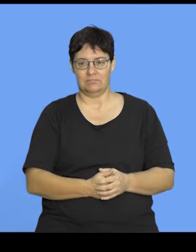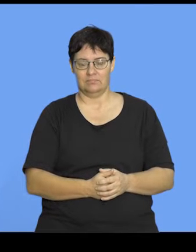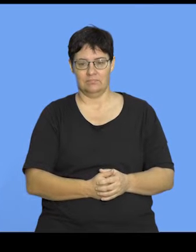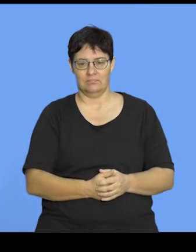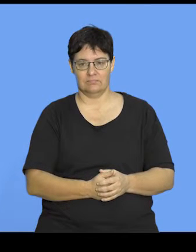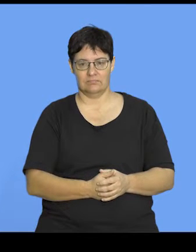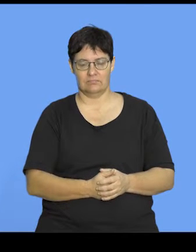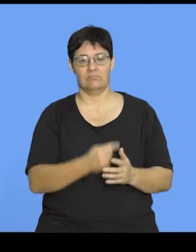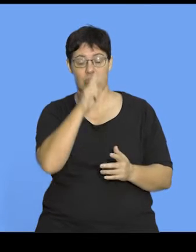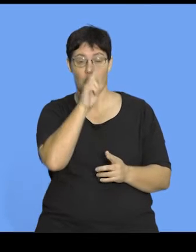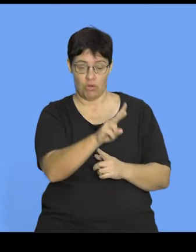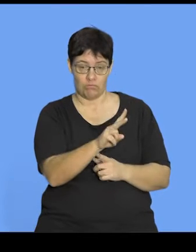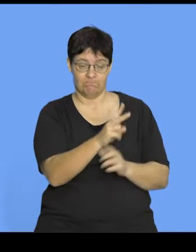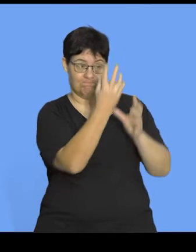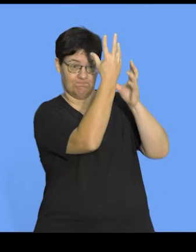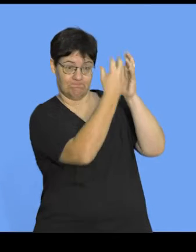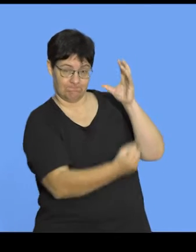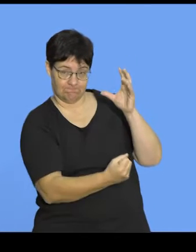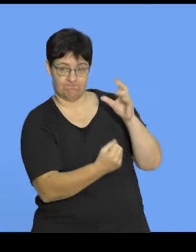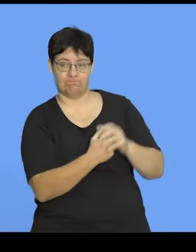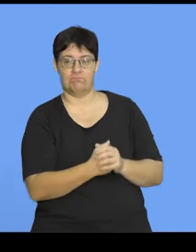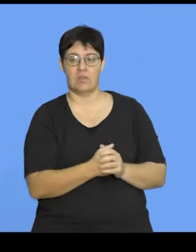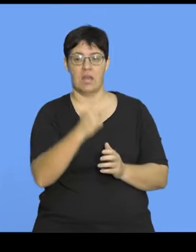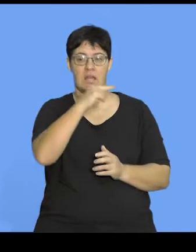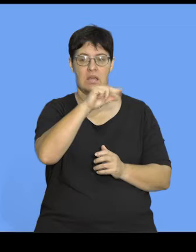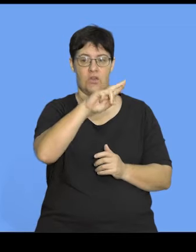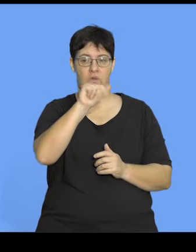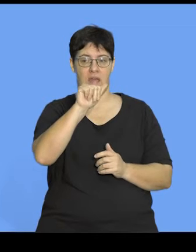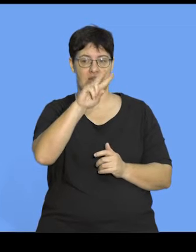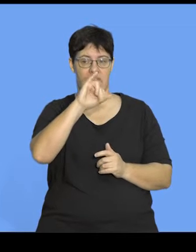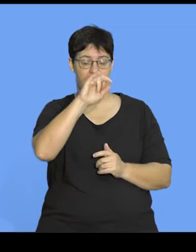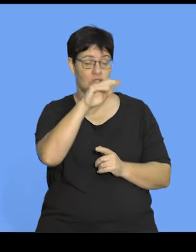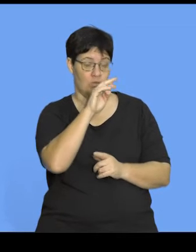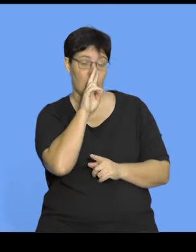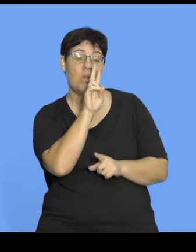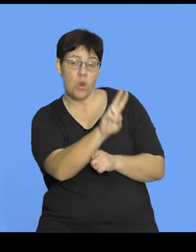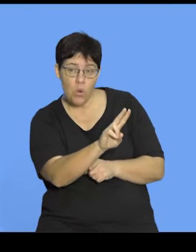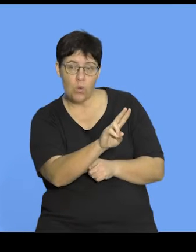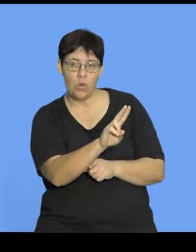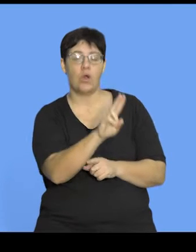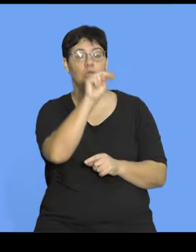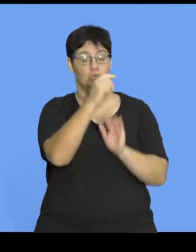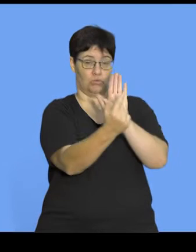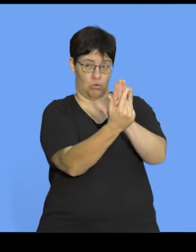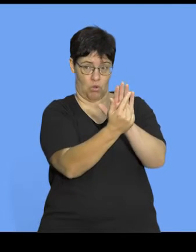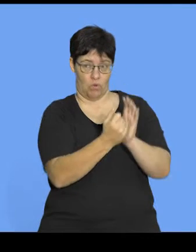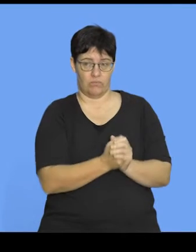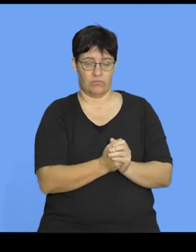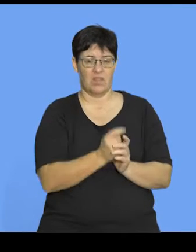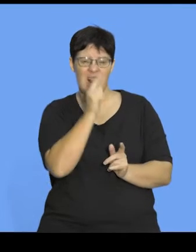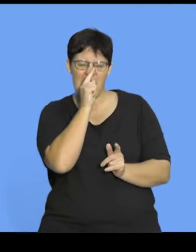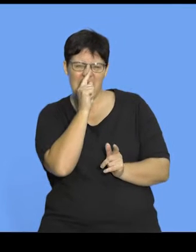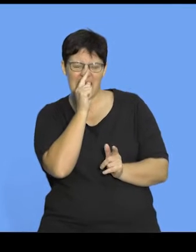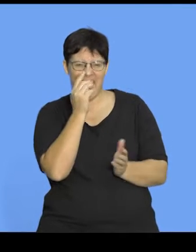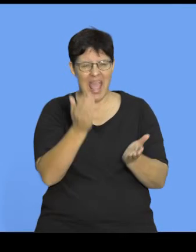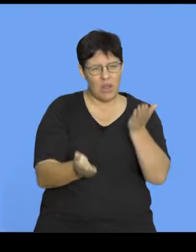We're looking at gravitation, so we're going to look at Newton's law of universal gravitation. We're going to look at the equation,